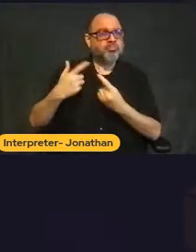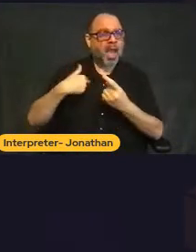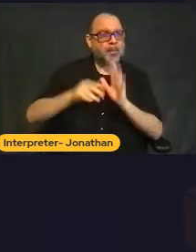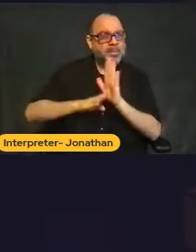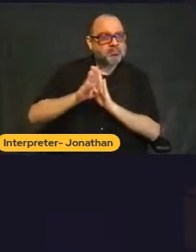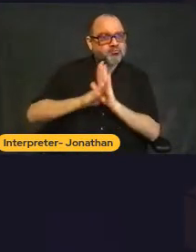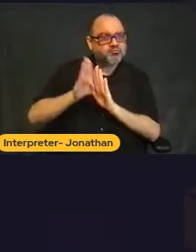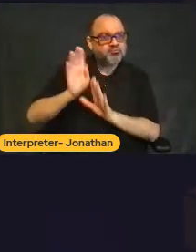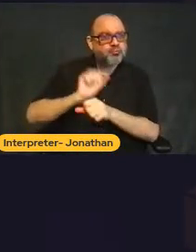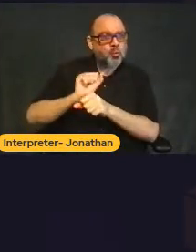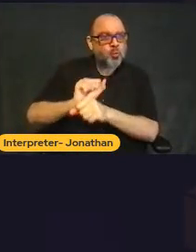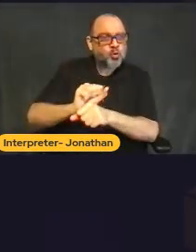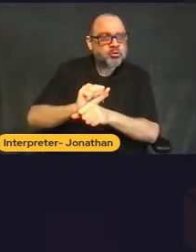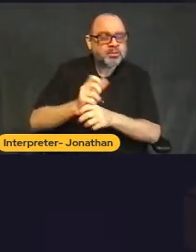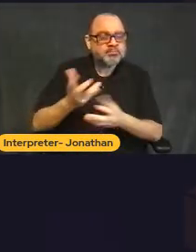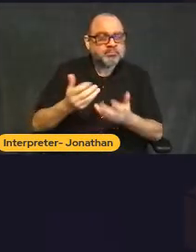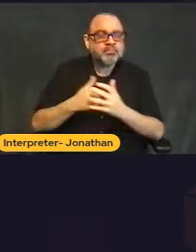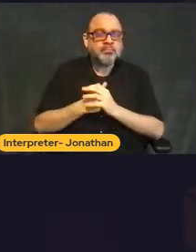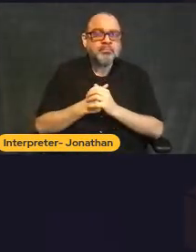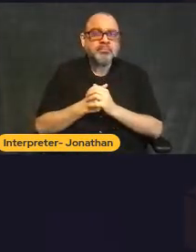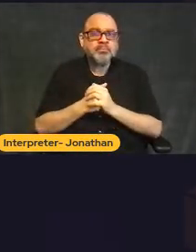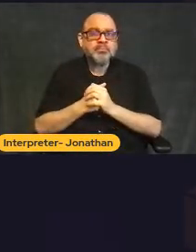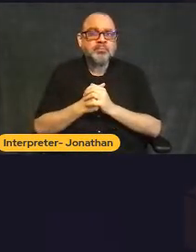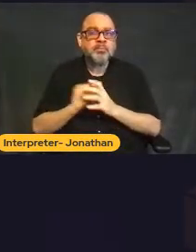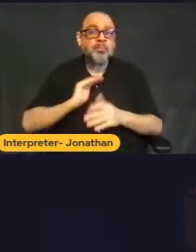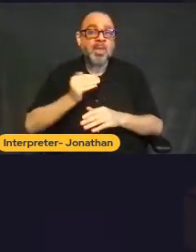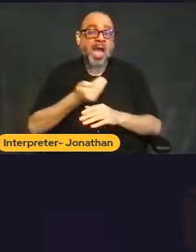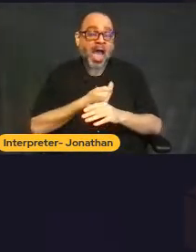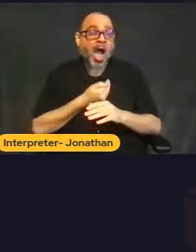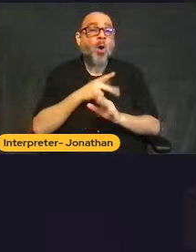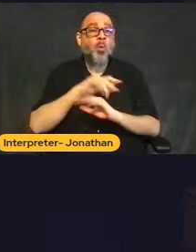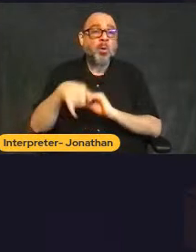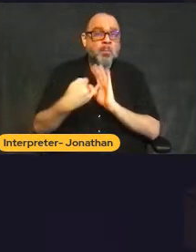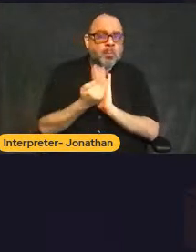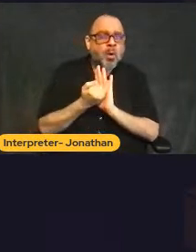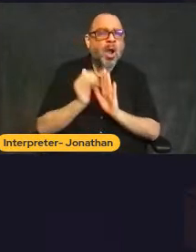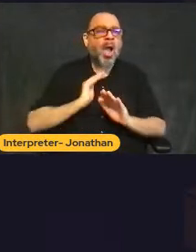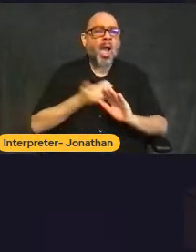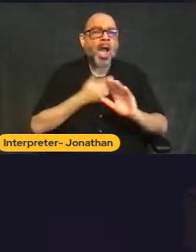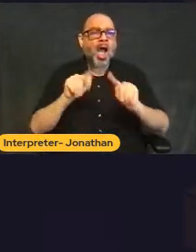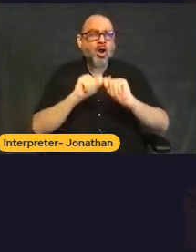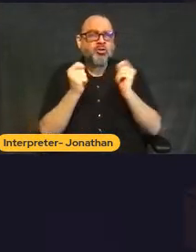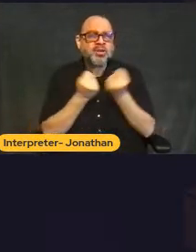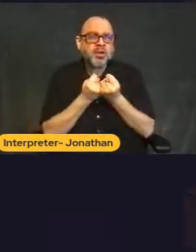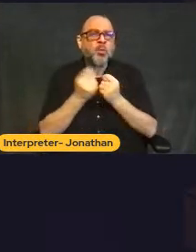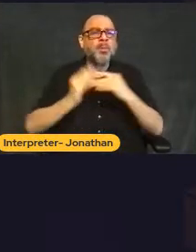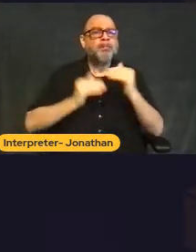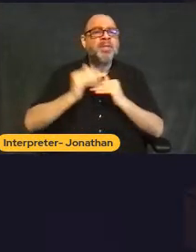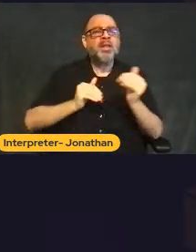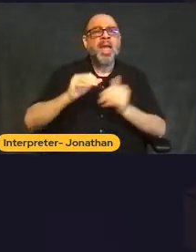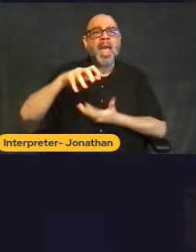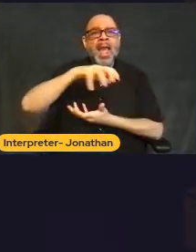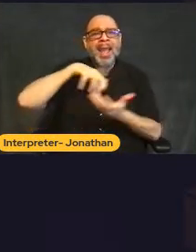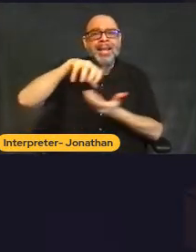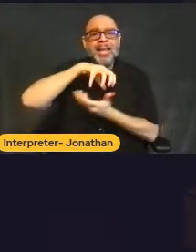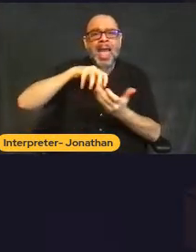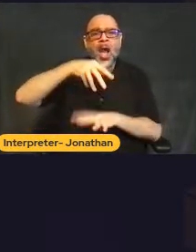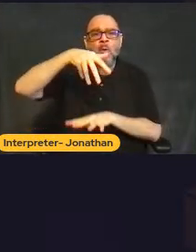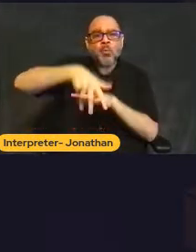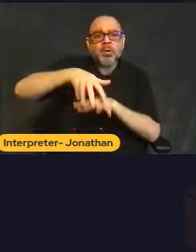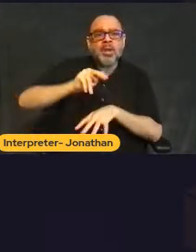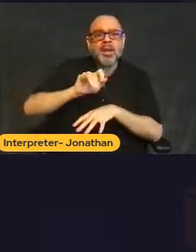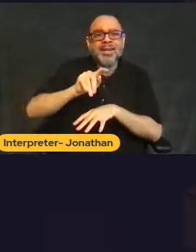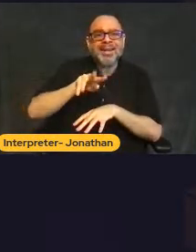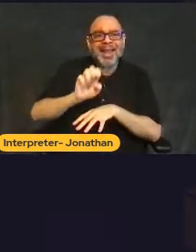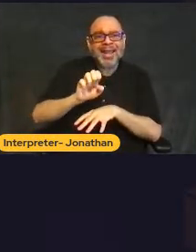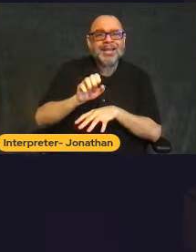So in our last project, our team was building a rather cloud-native application, and we used